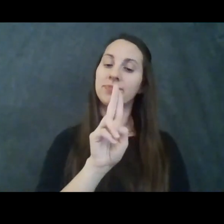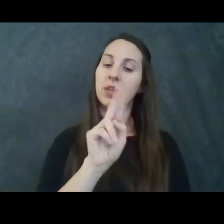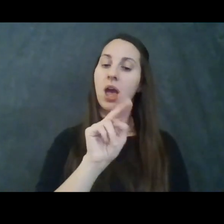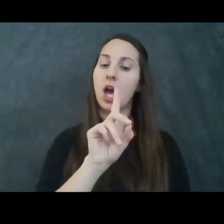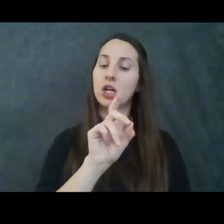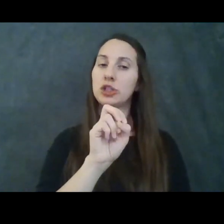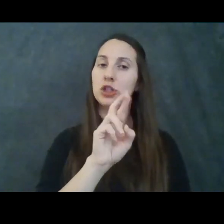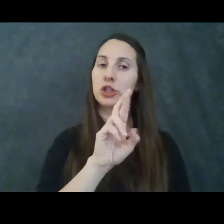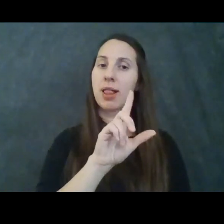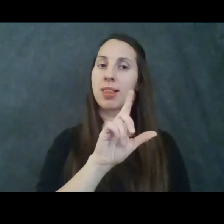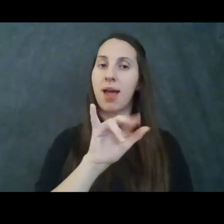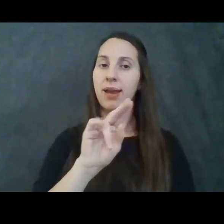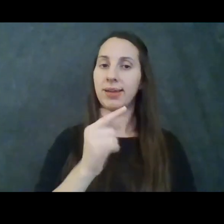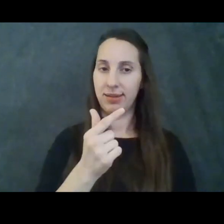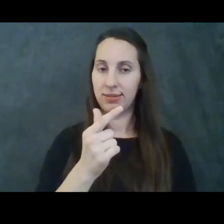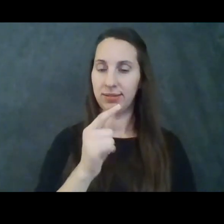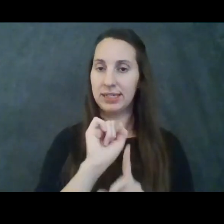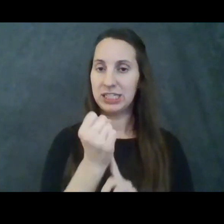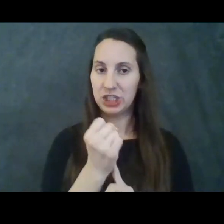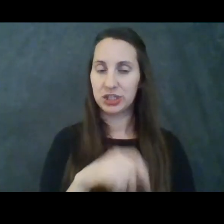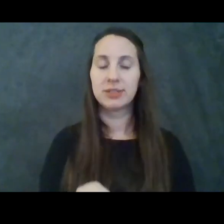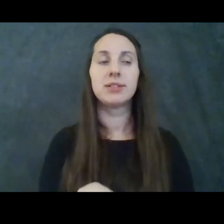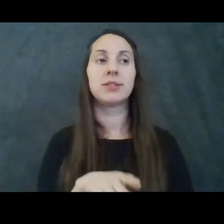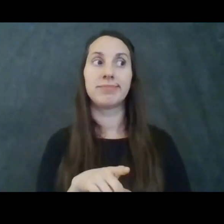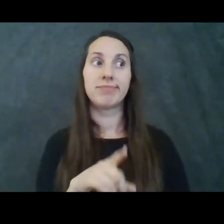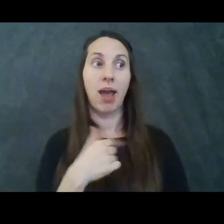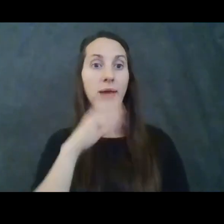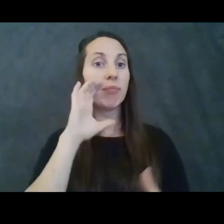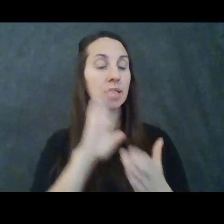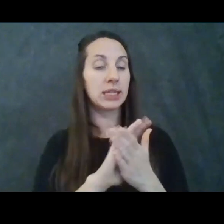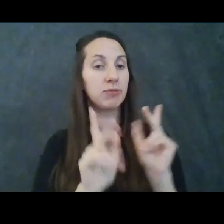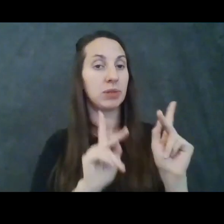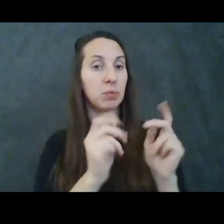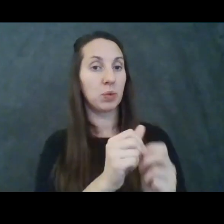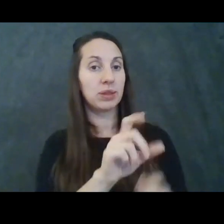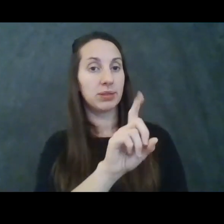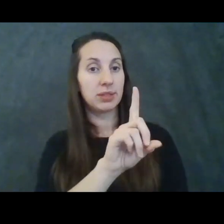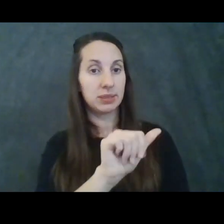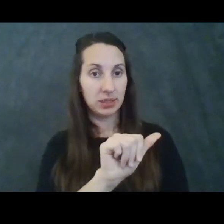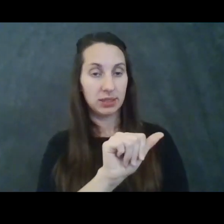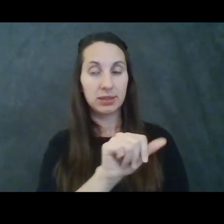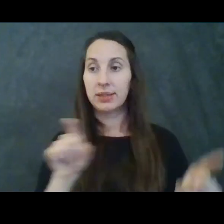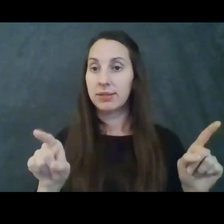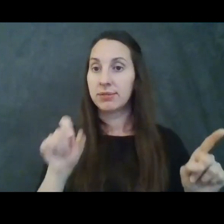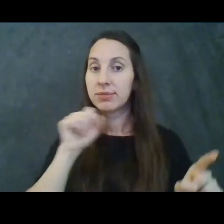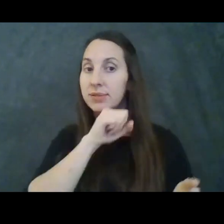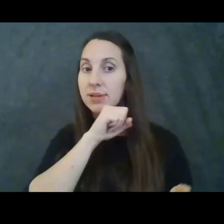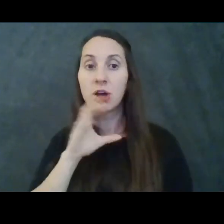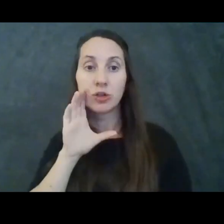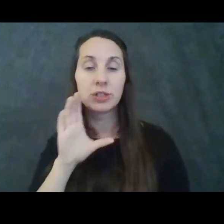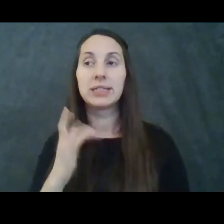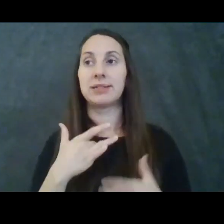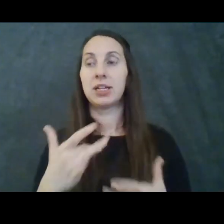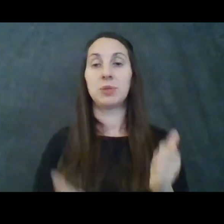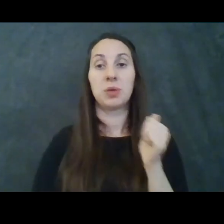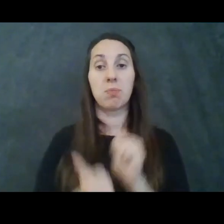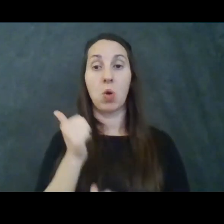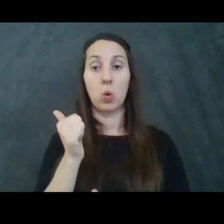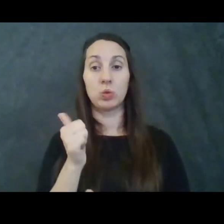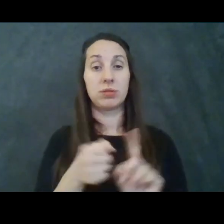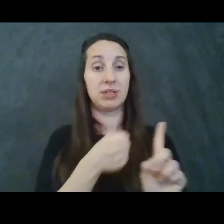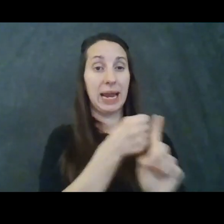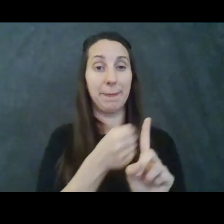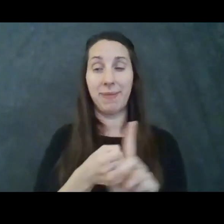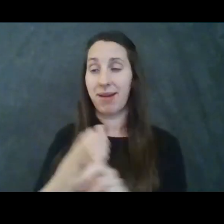about the elderly and people with disabilities as the most adversely affected population with COVID. And so I do think that